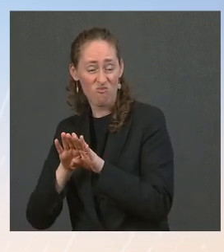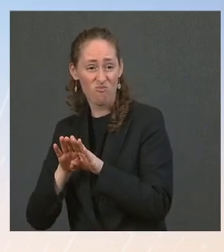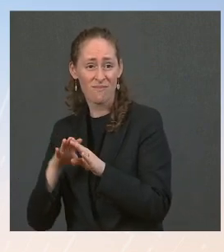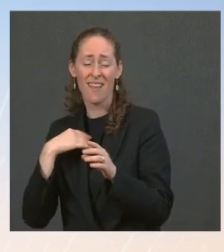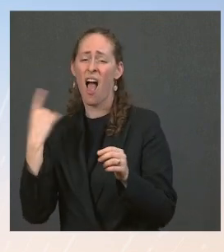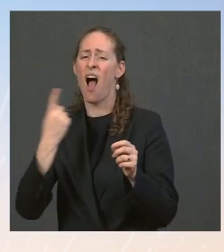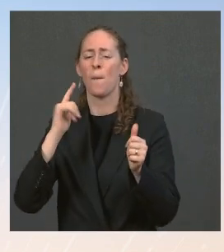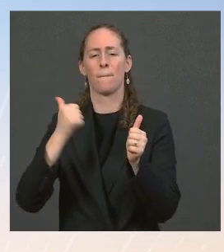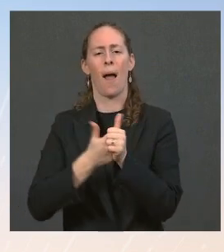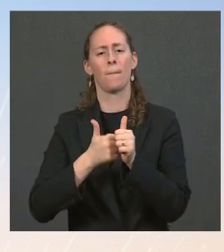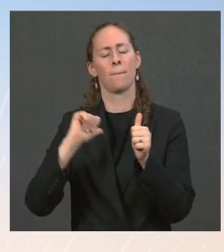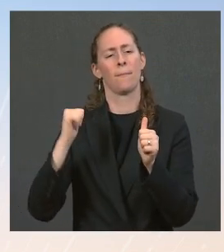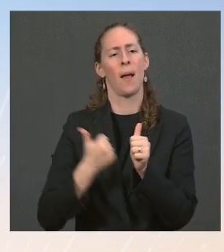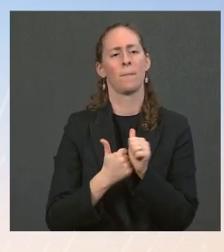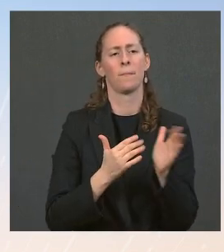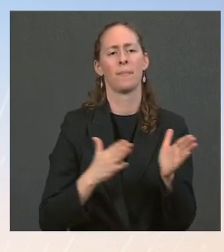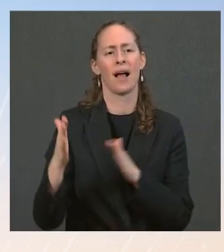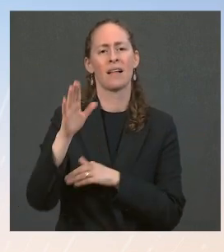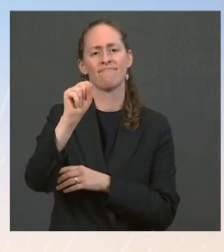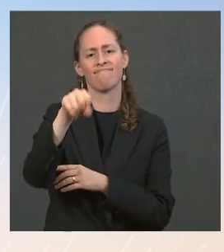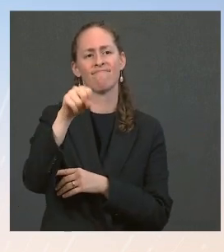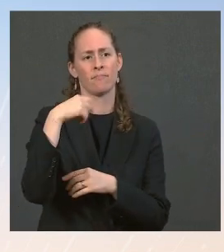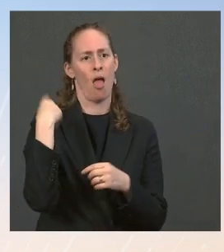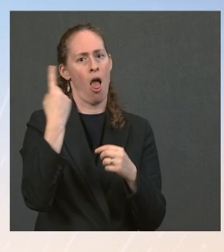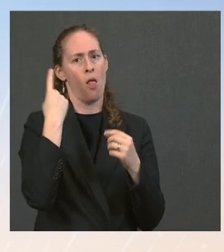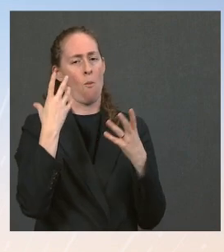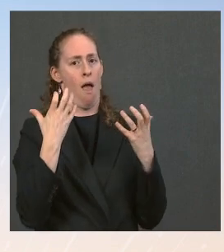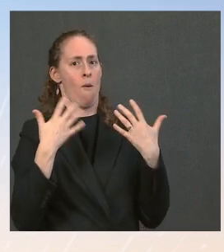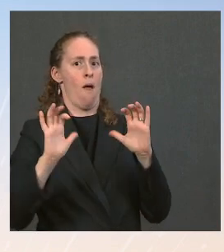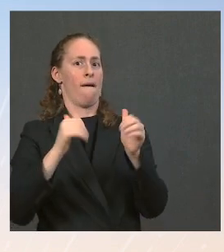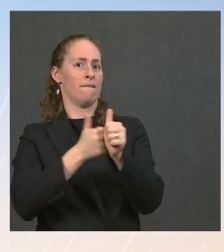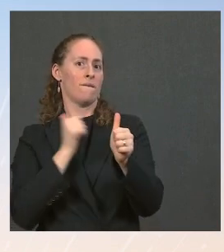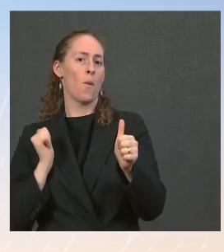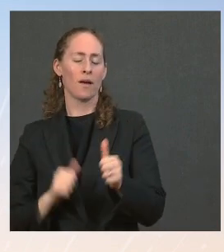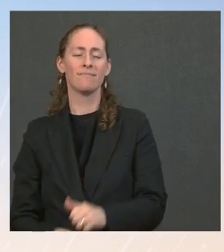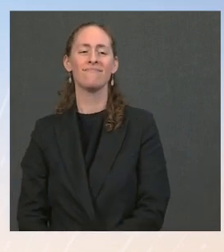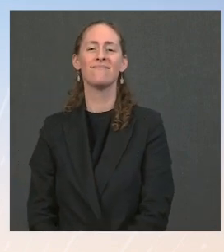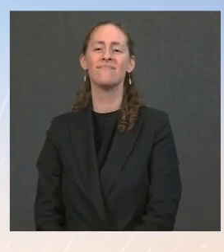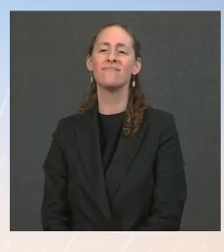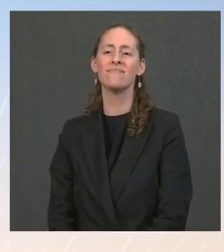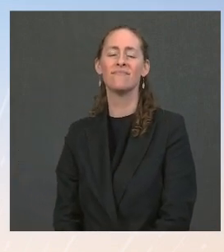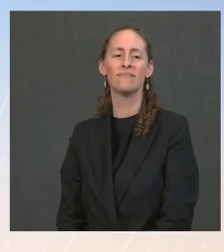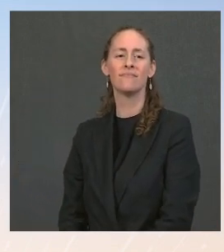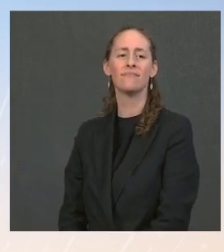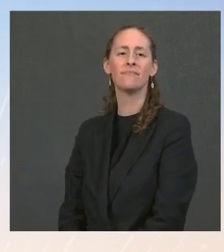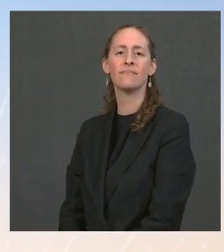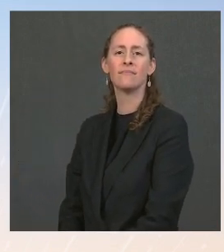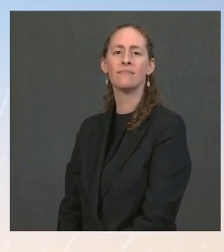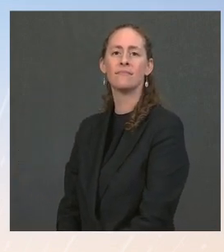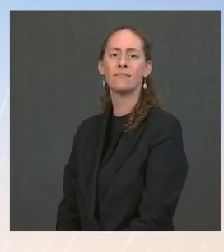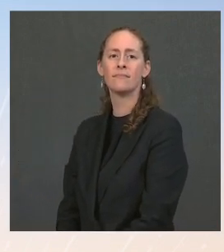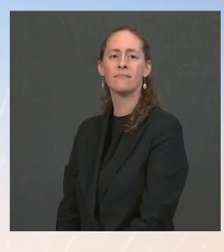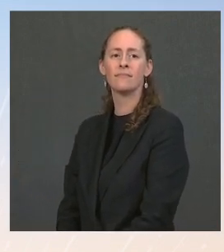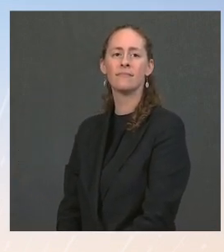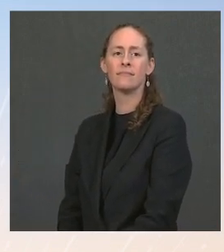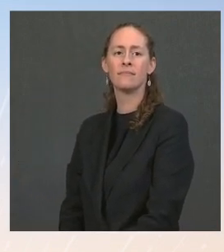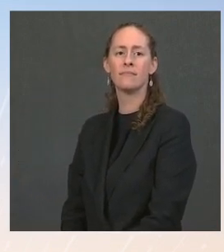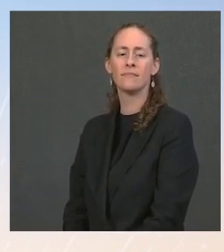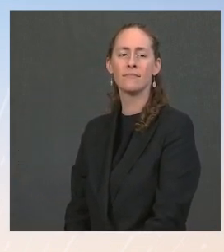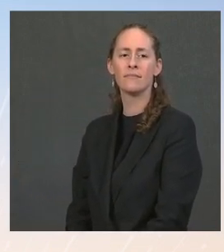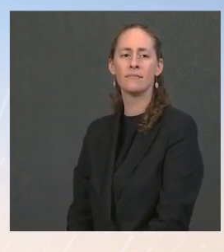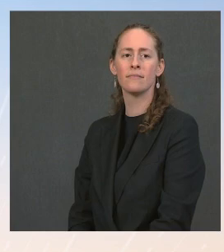but our focus is on preventing it from happening. Go ahead. Jen, I spoke with several organizations that have been